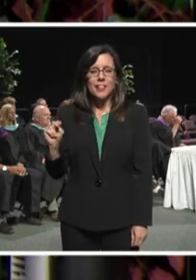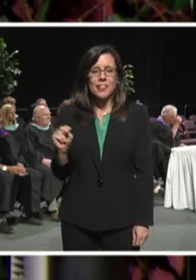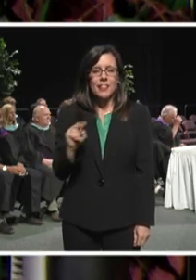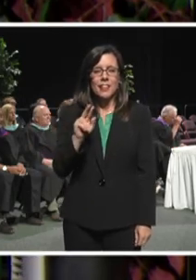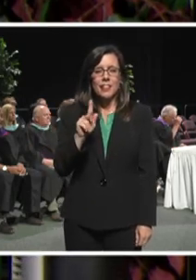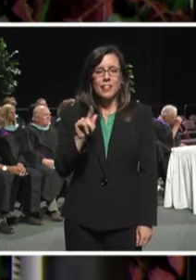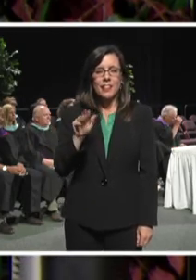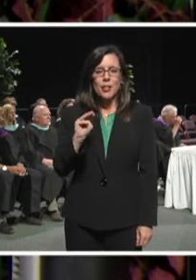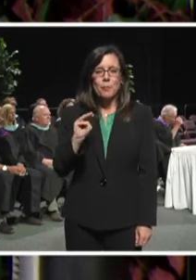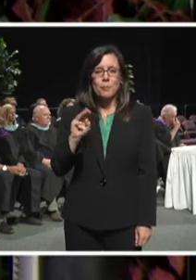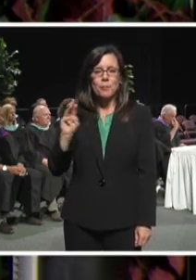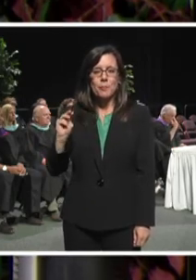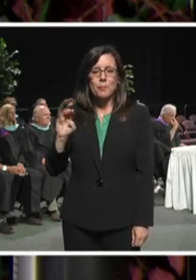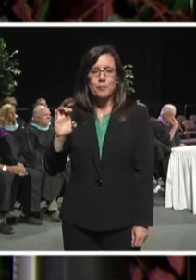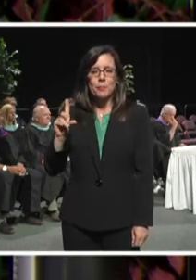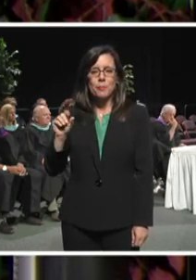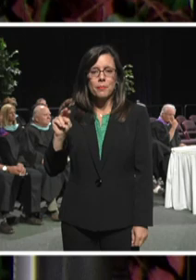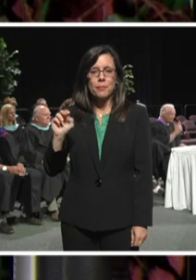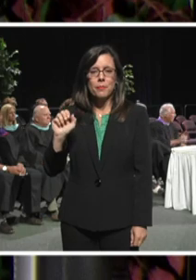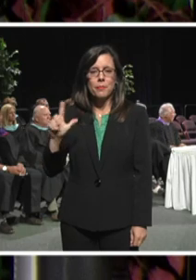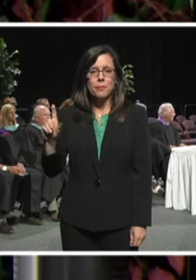Ms. Kim McDonald,